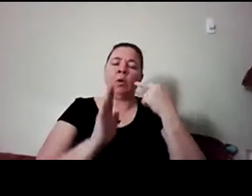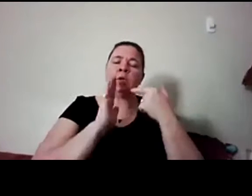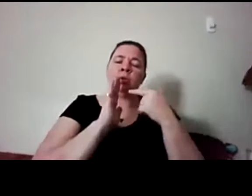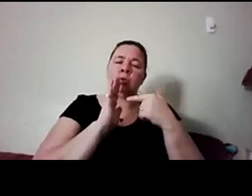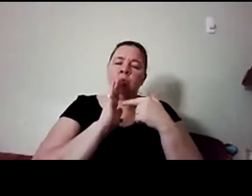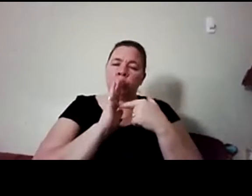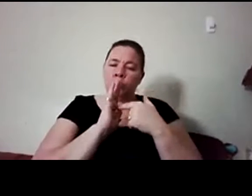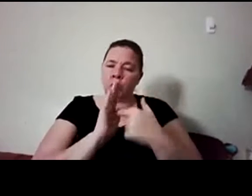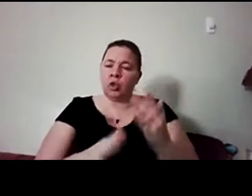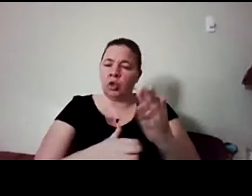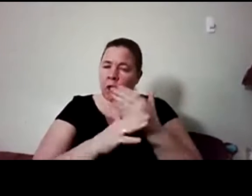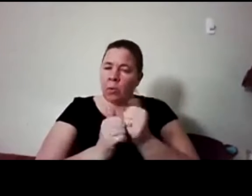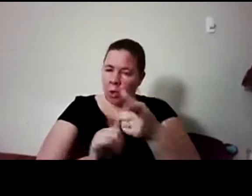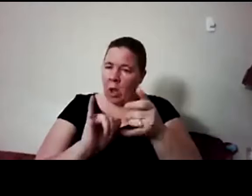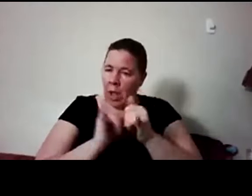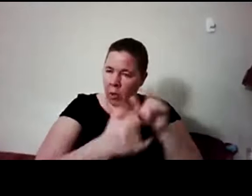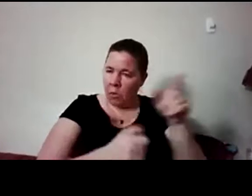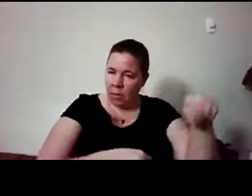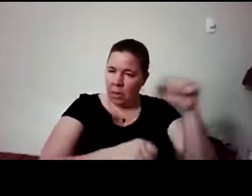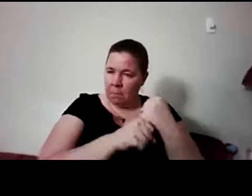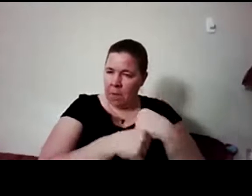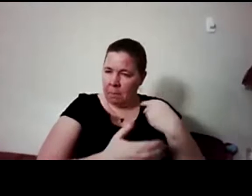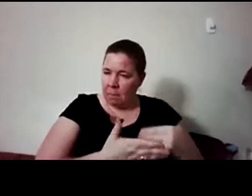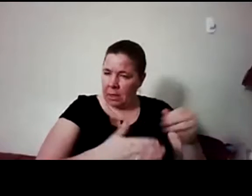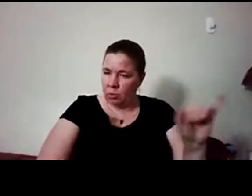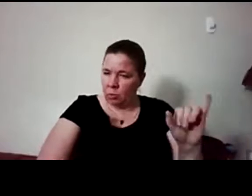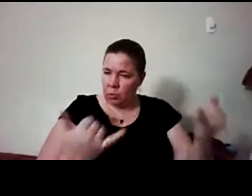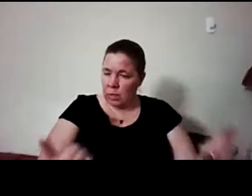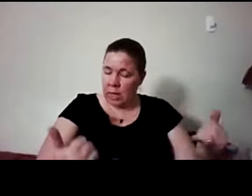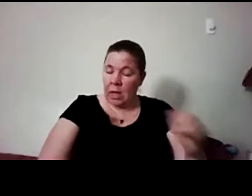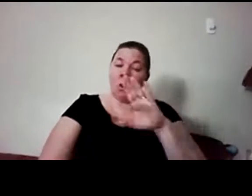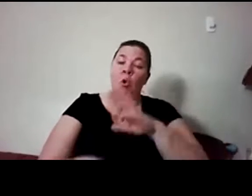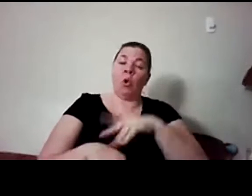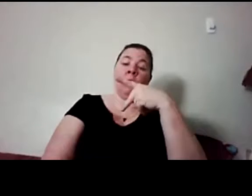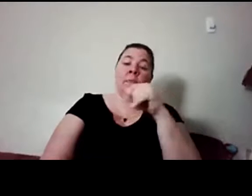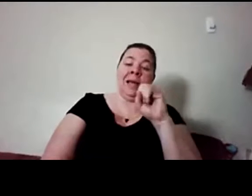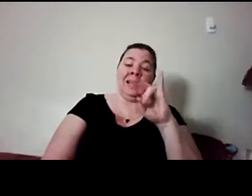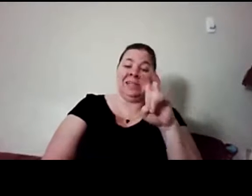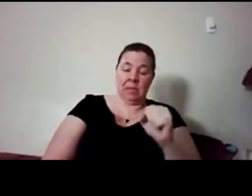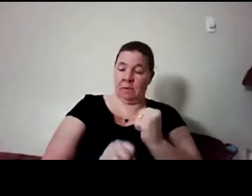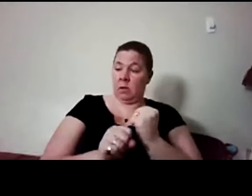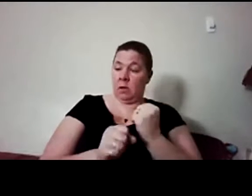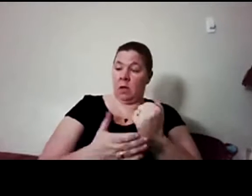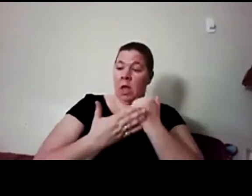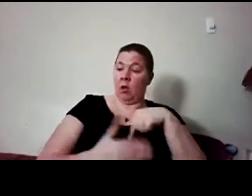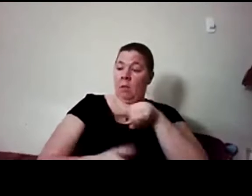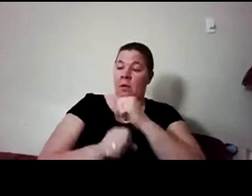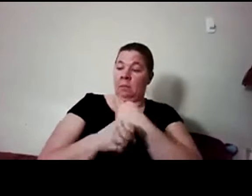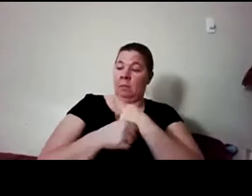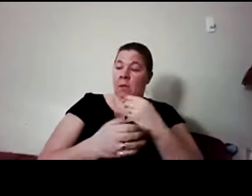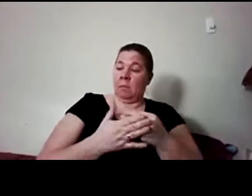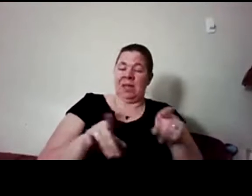money today, only because Onpassive is going to help us make money the same way that